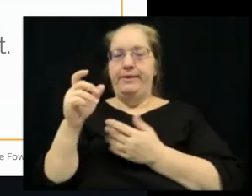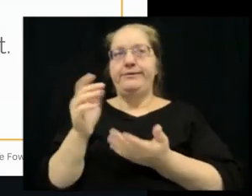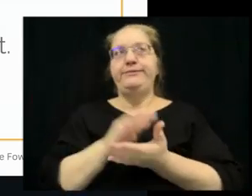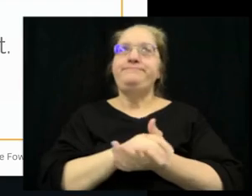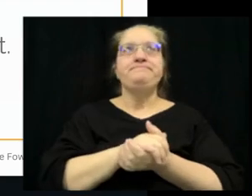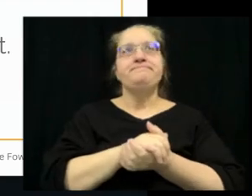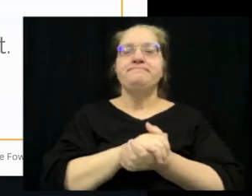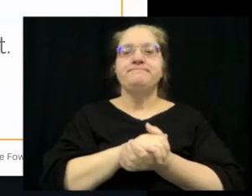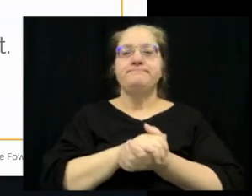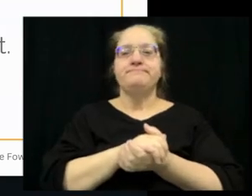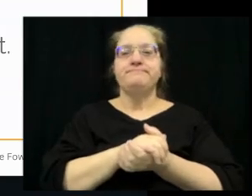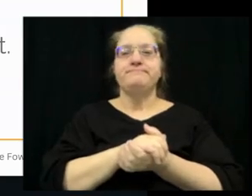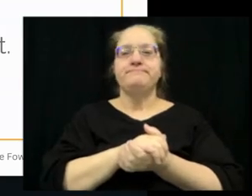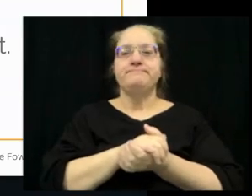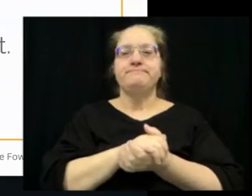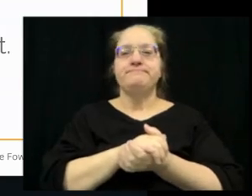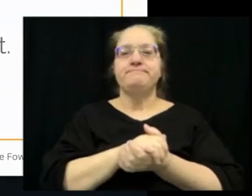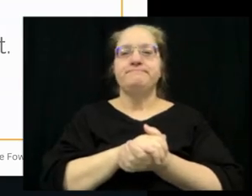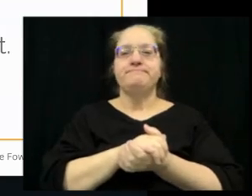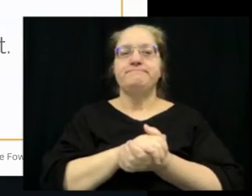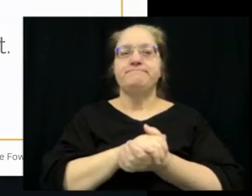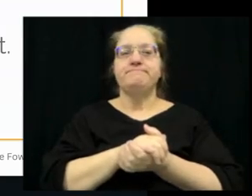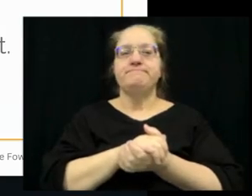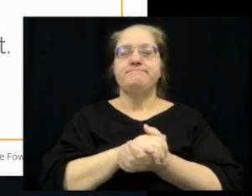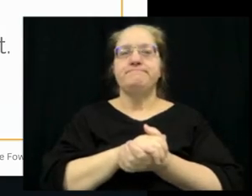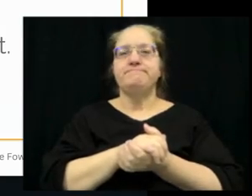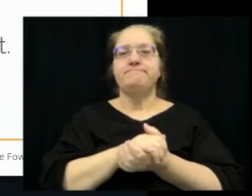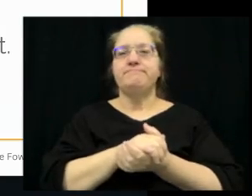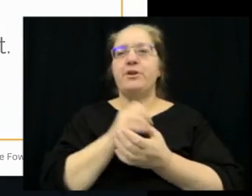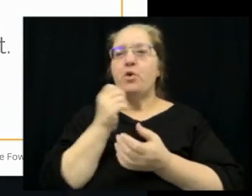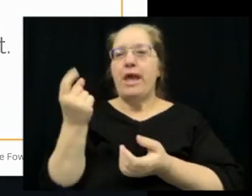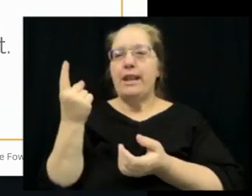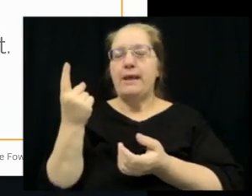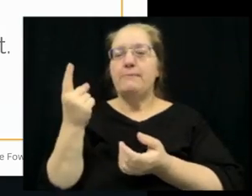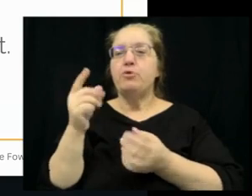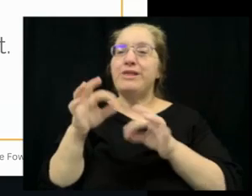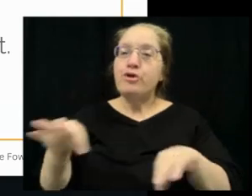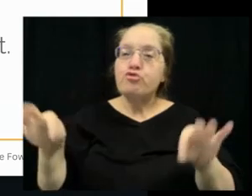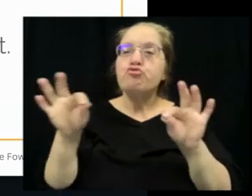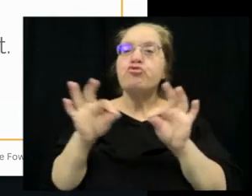not as strong as they want it to be. So it's critical for